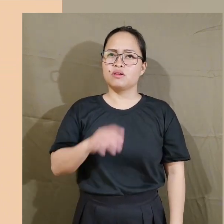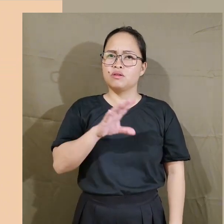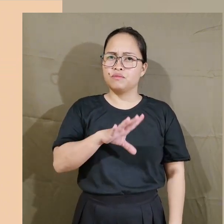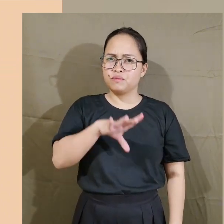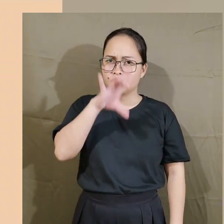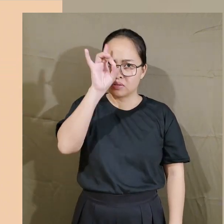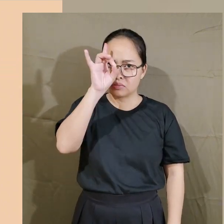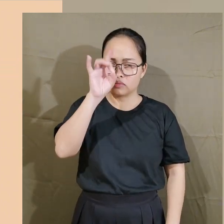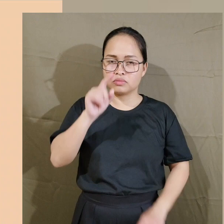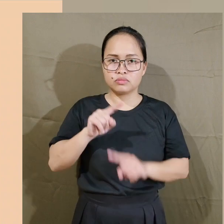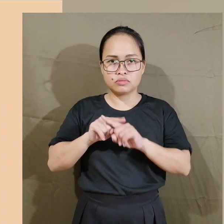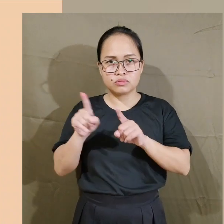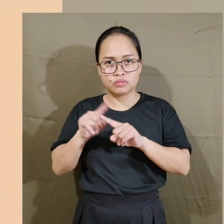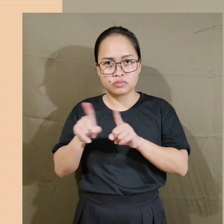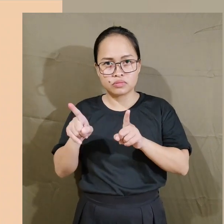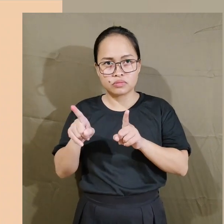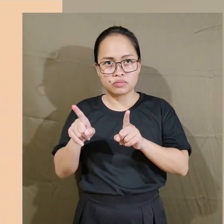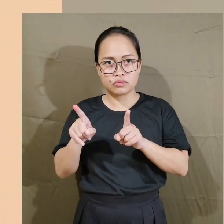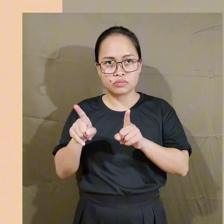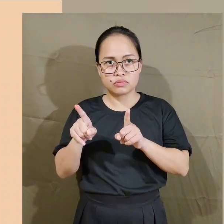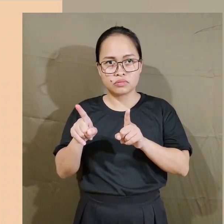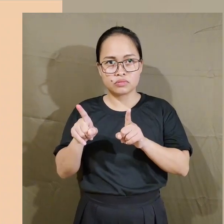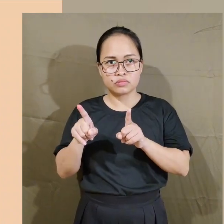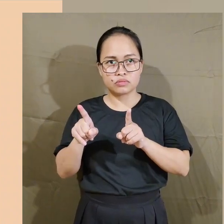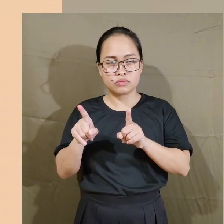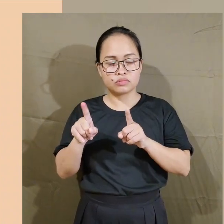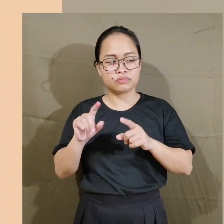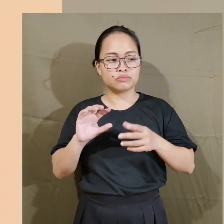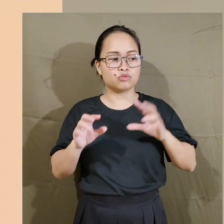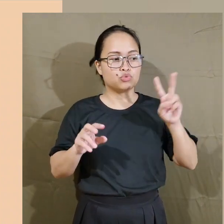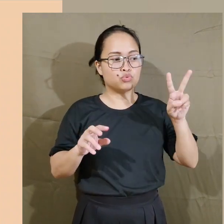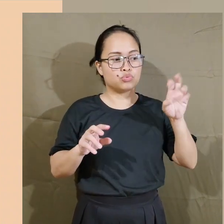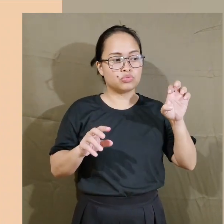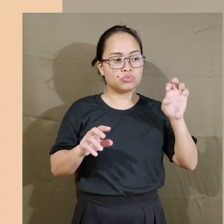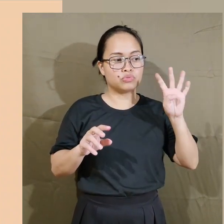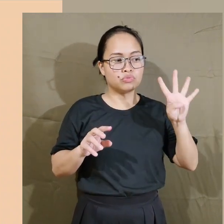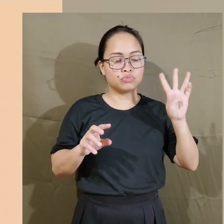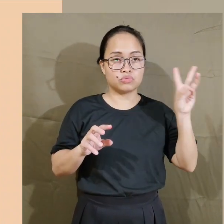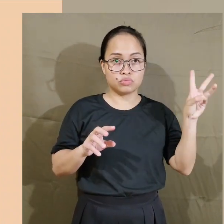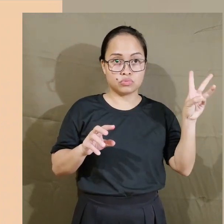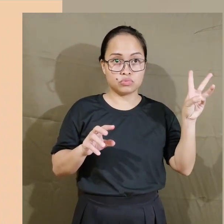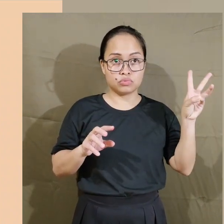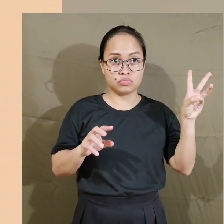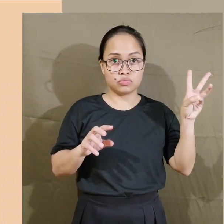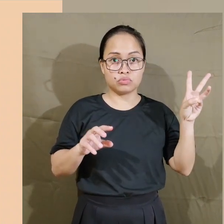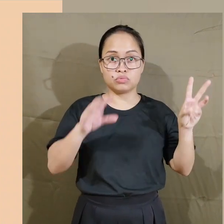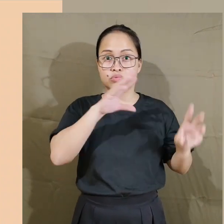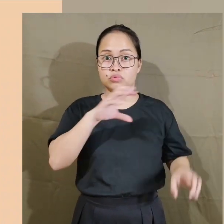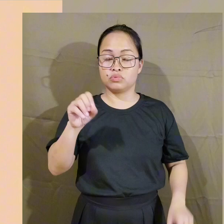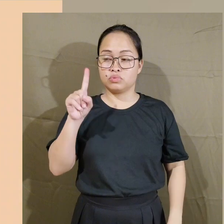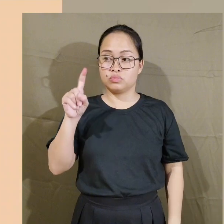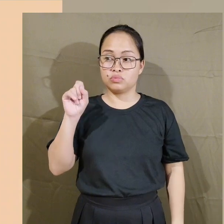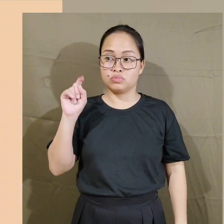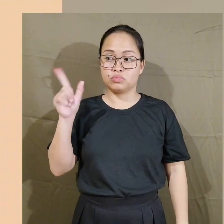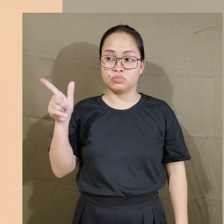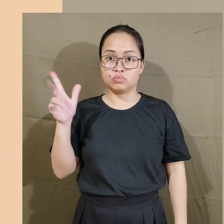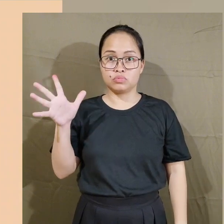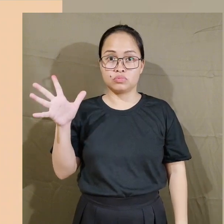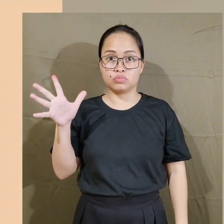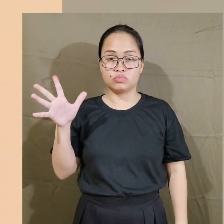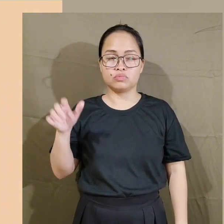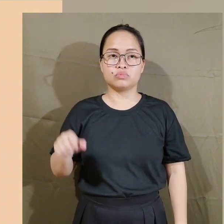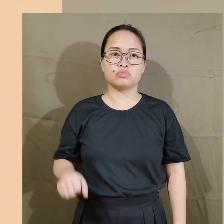find the difference between 246 and 125.